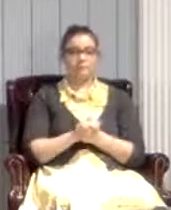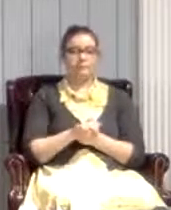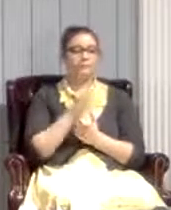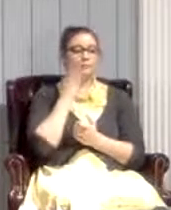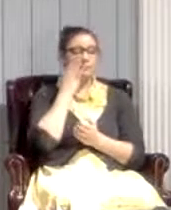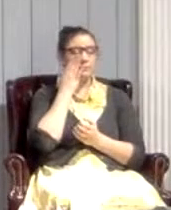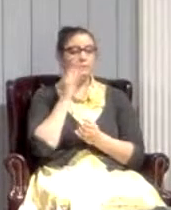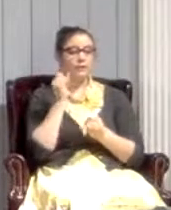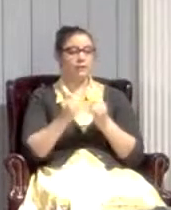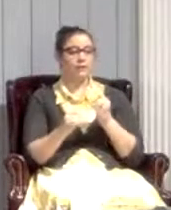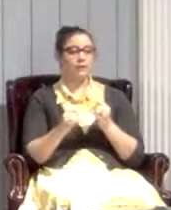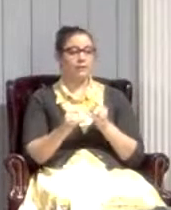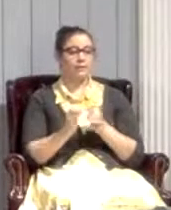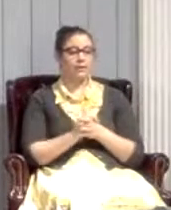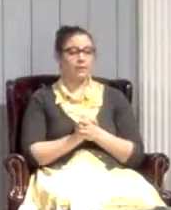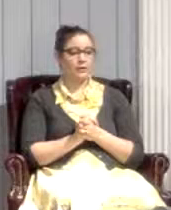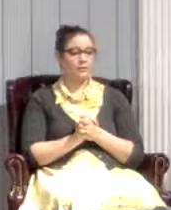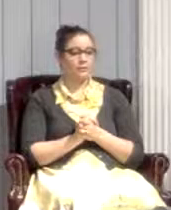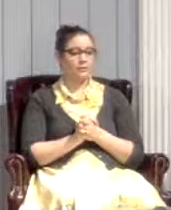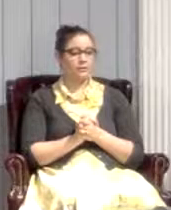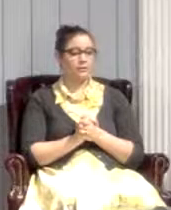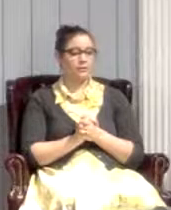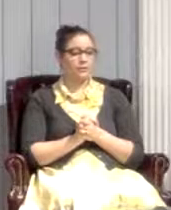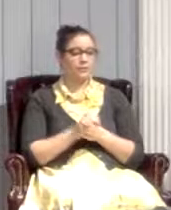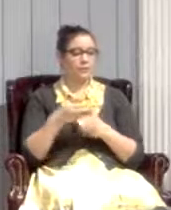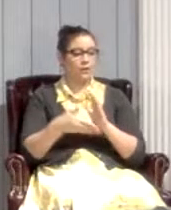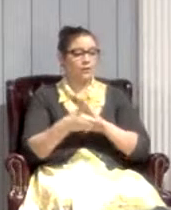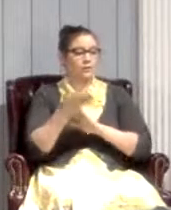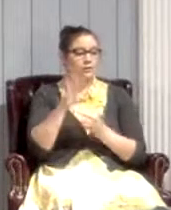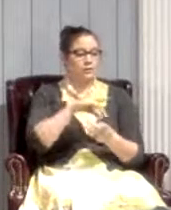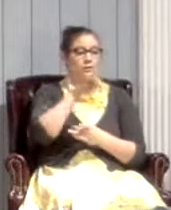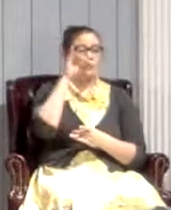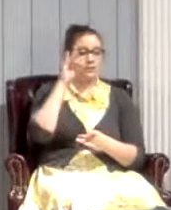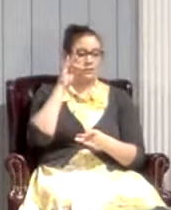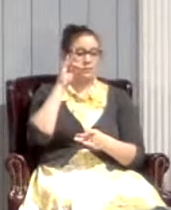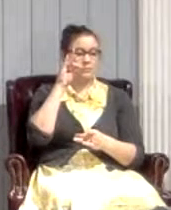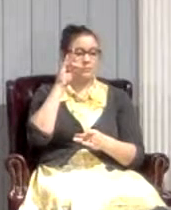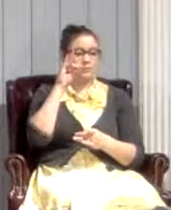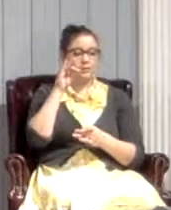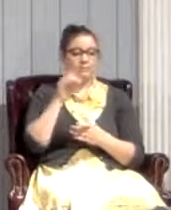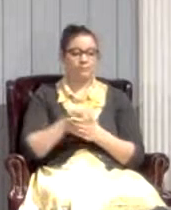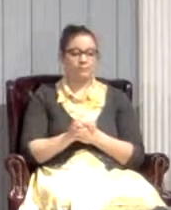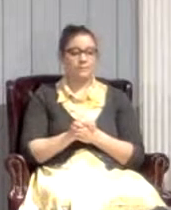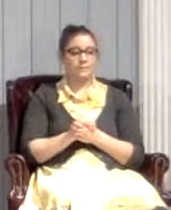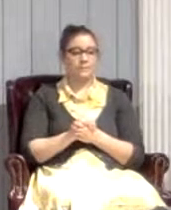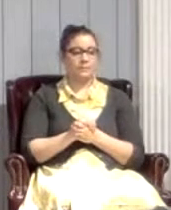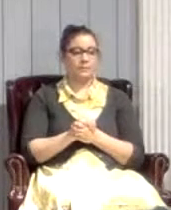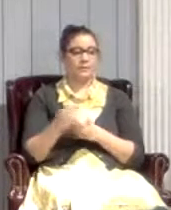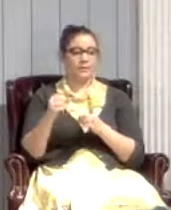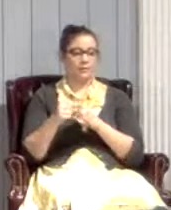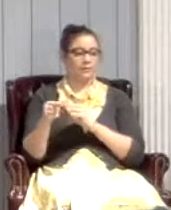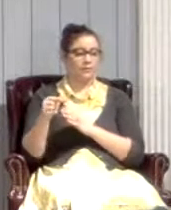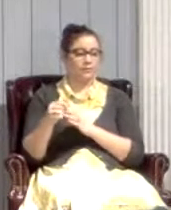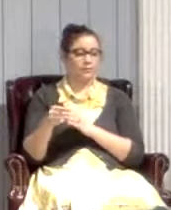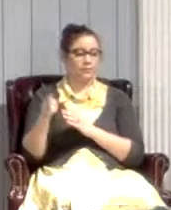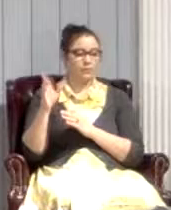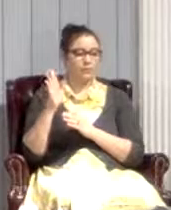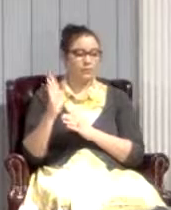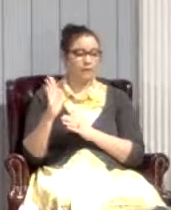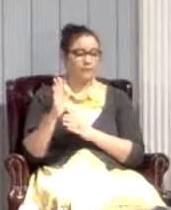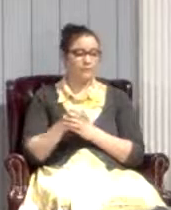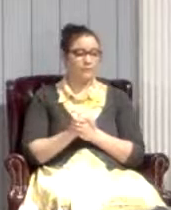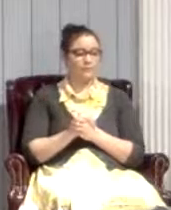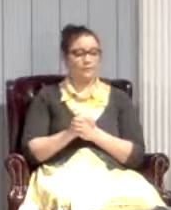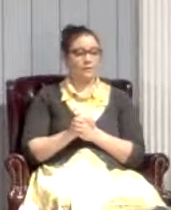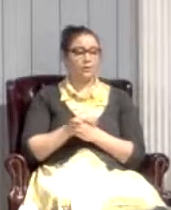verse 17, and the sword of the Spirit, which is the word of God, praying always with all prayer and supplication of the Spirit, and watching thereunto